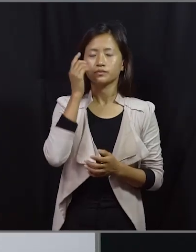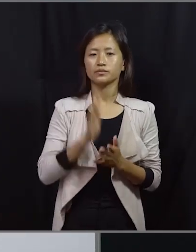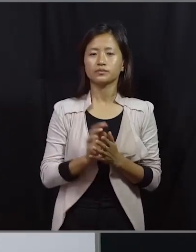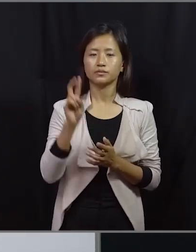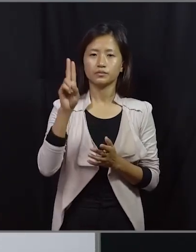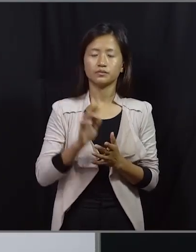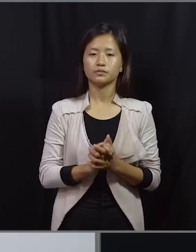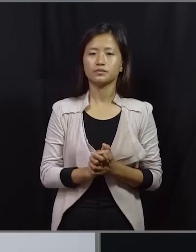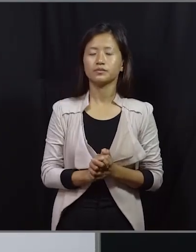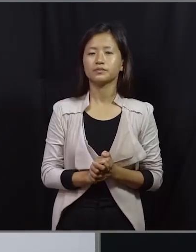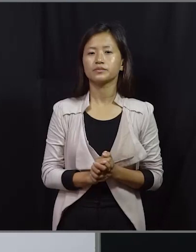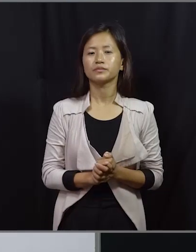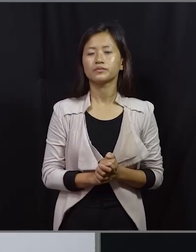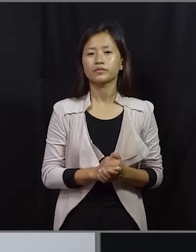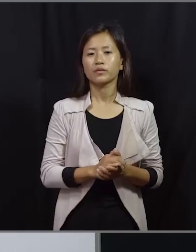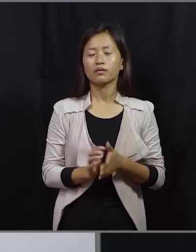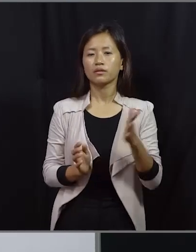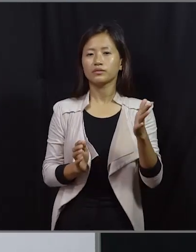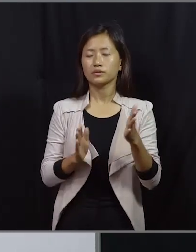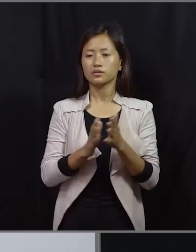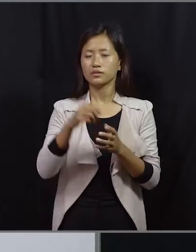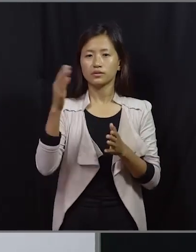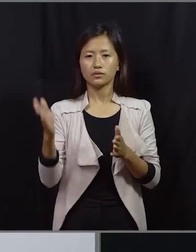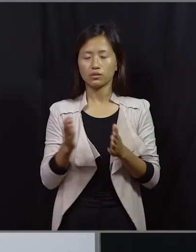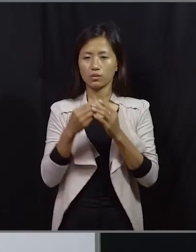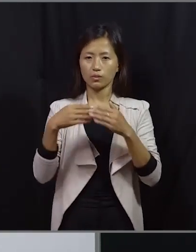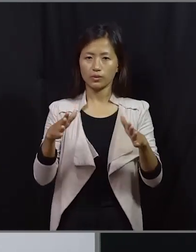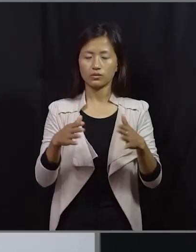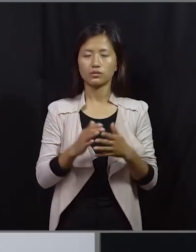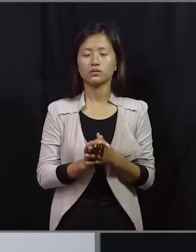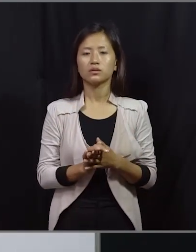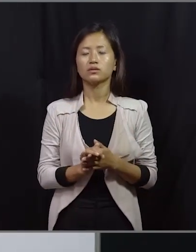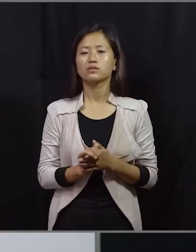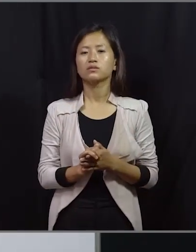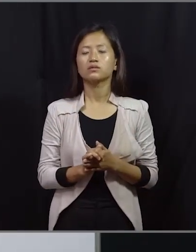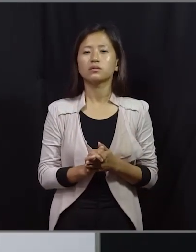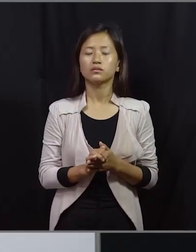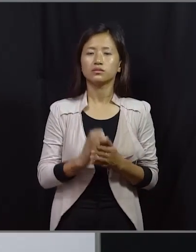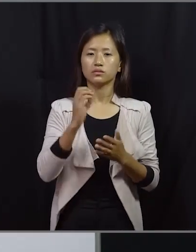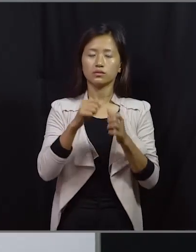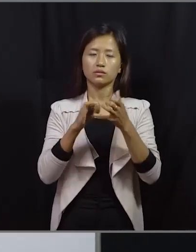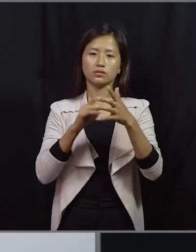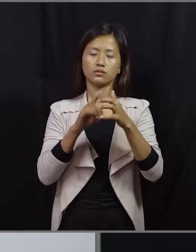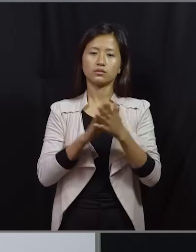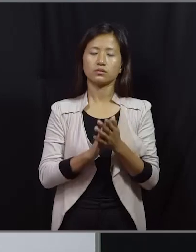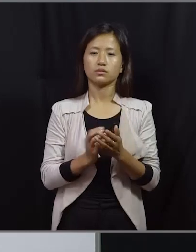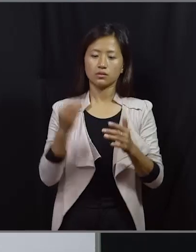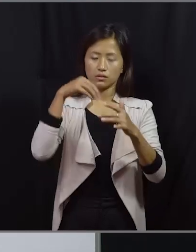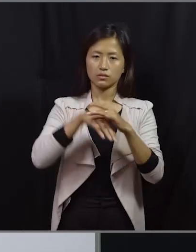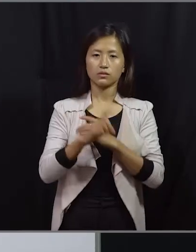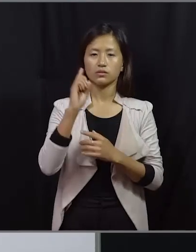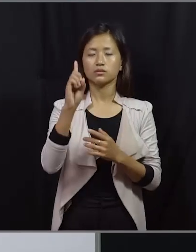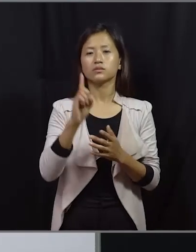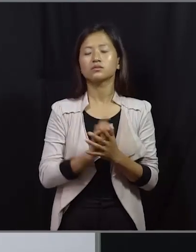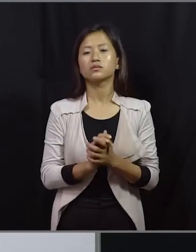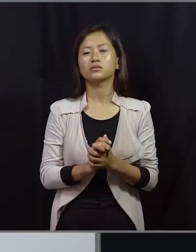two. Left side closed and the right side open. In this case, we will include this